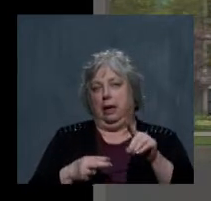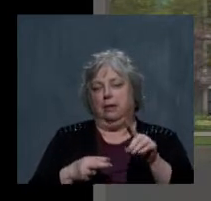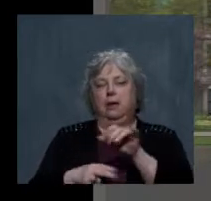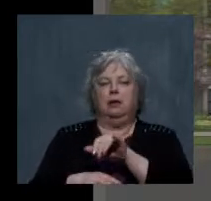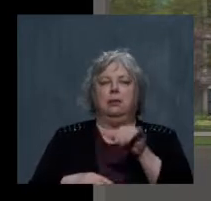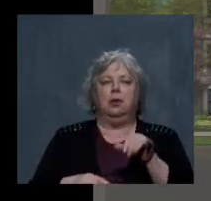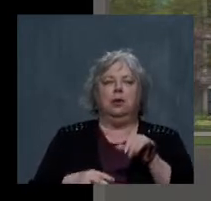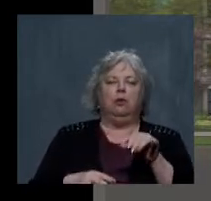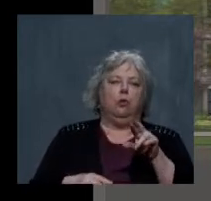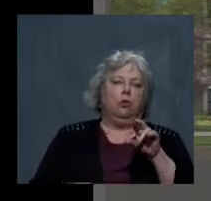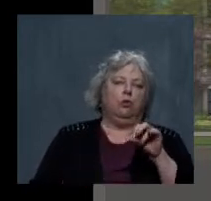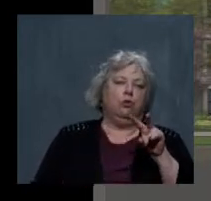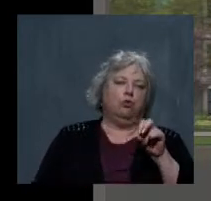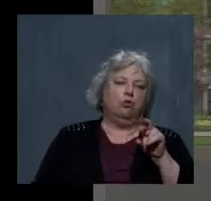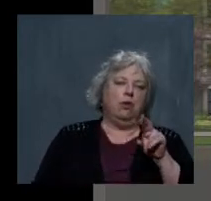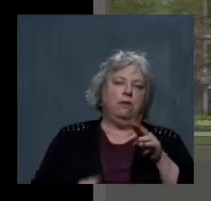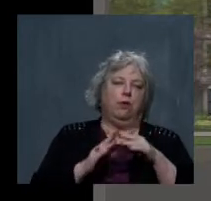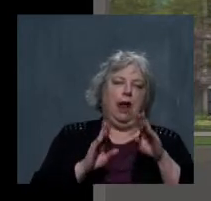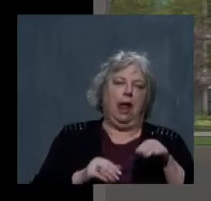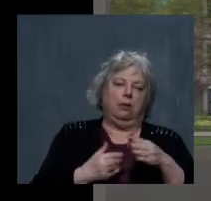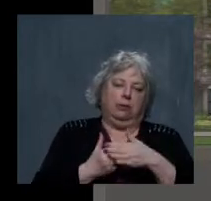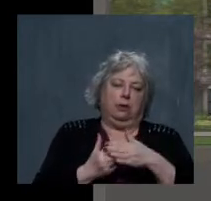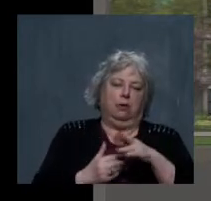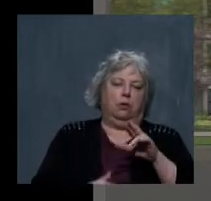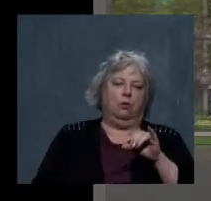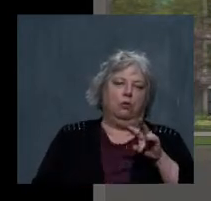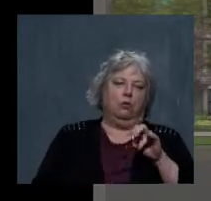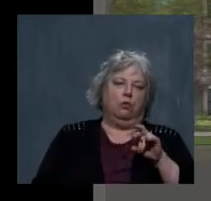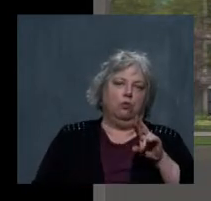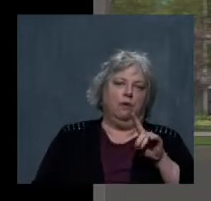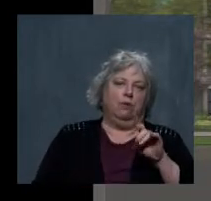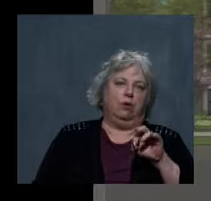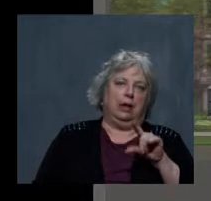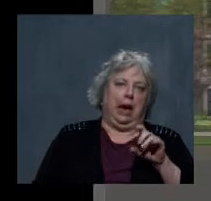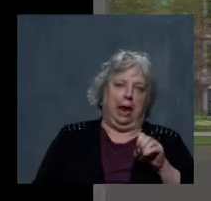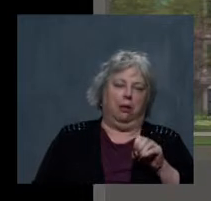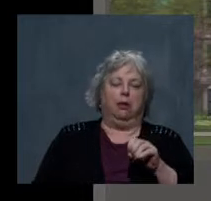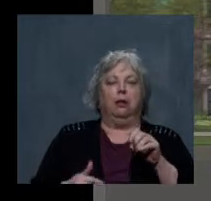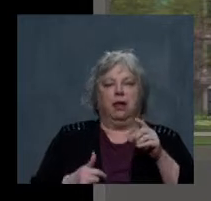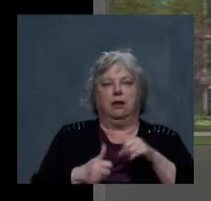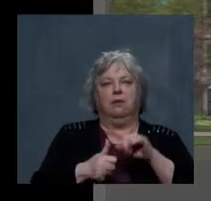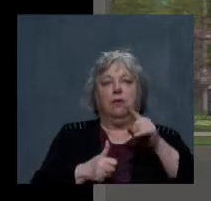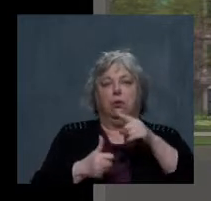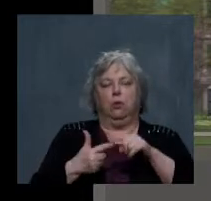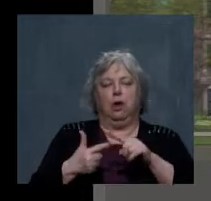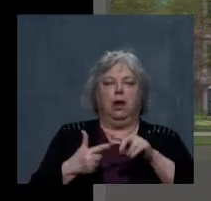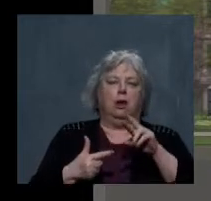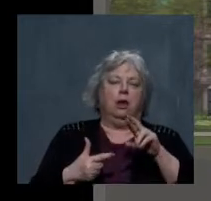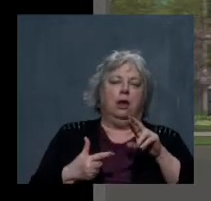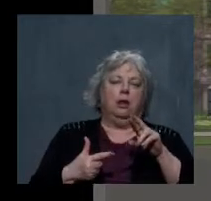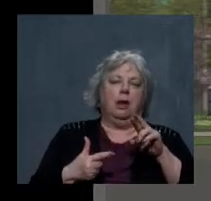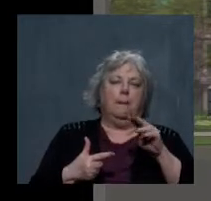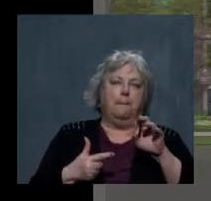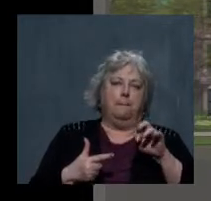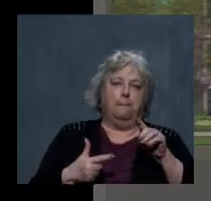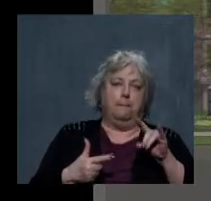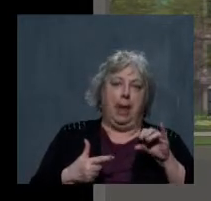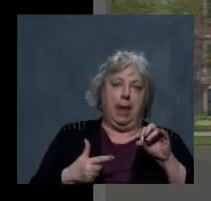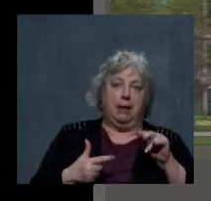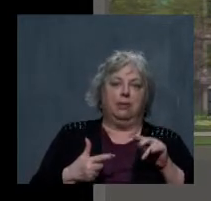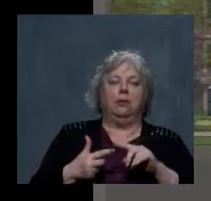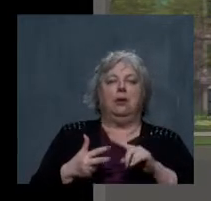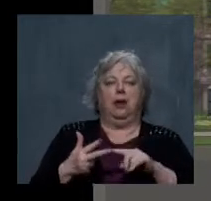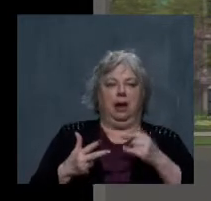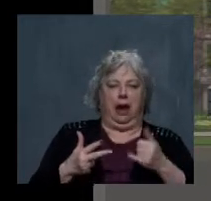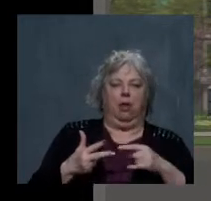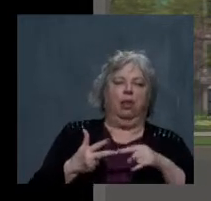River House down in the Riverdale area and the Madison and then this one. So we feel like it's a great spot for